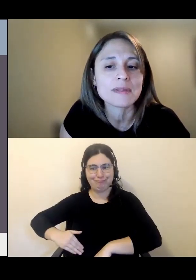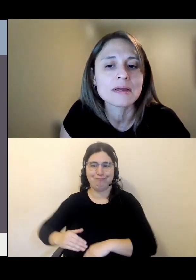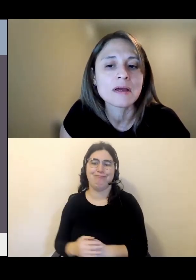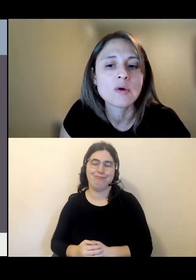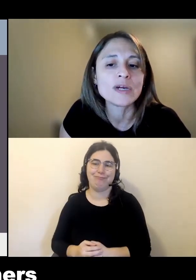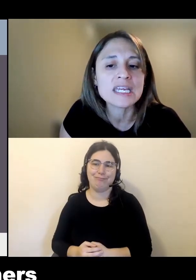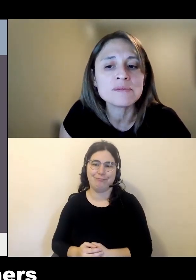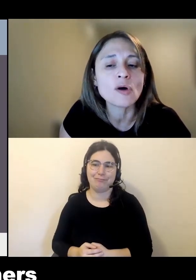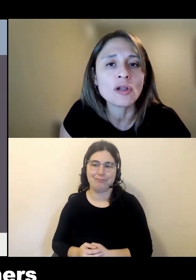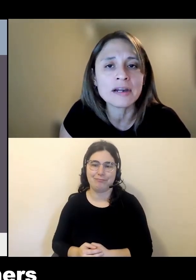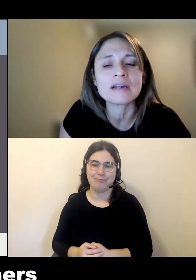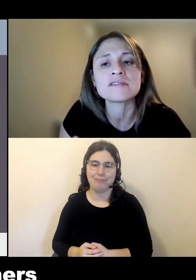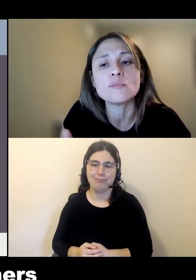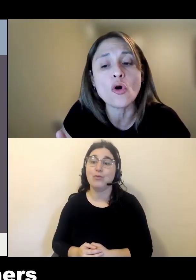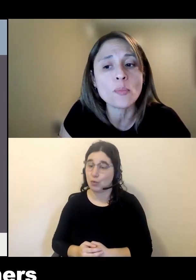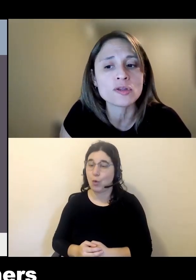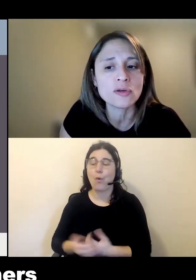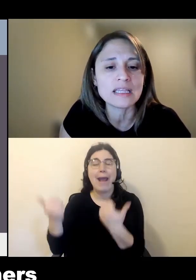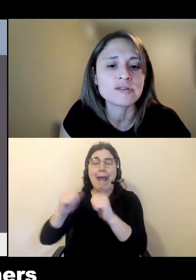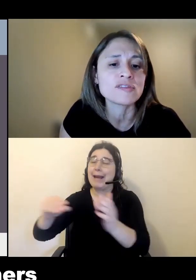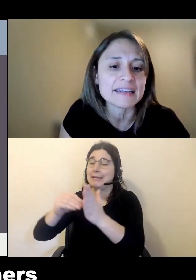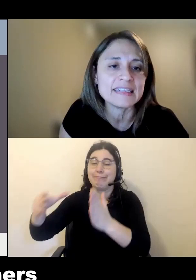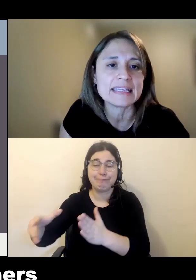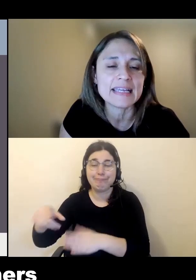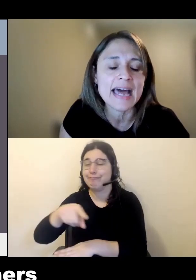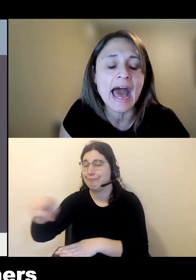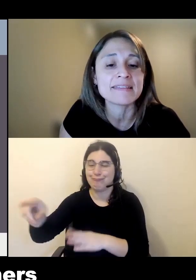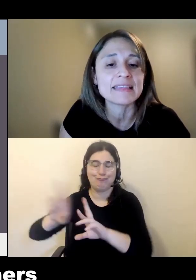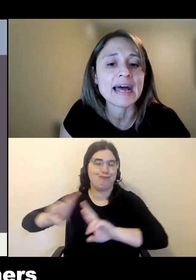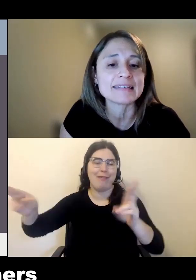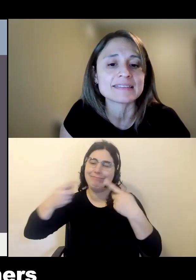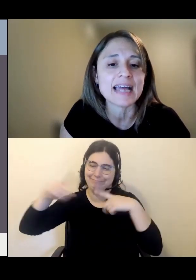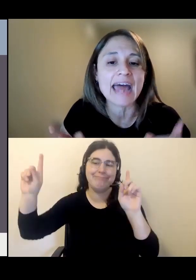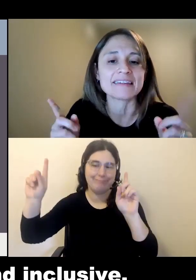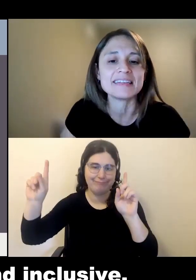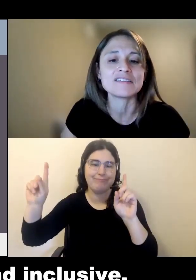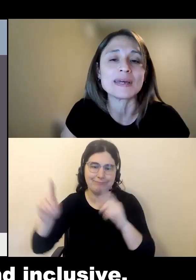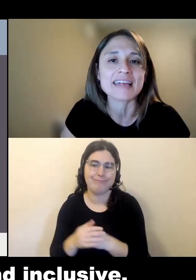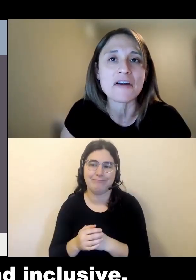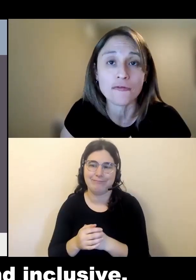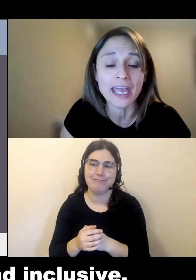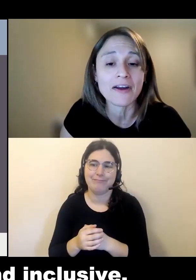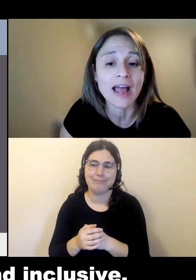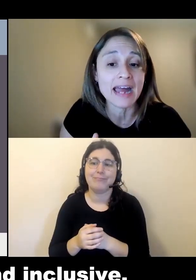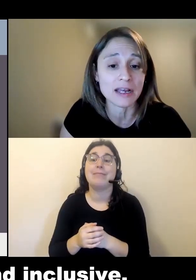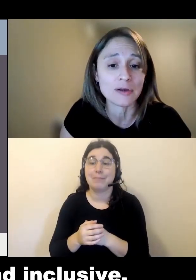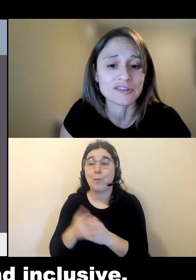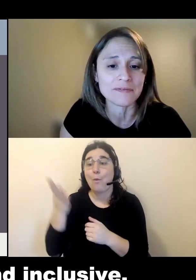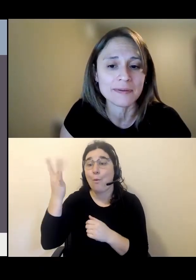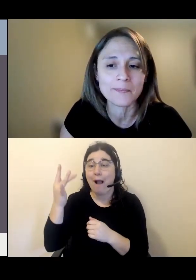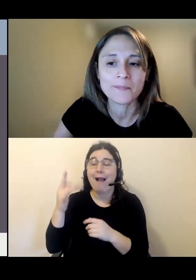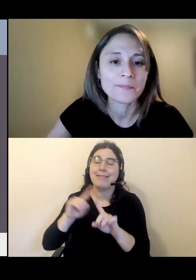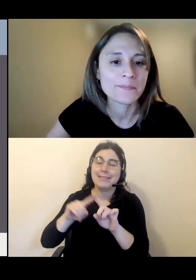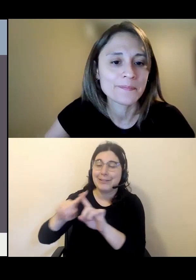time, which gives all learners more opportunities to succeed as the tasks and assessments are fair and